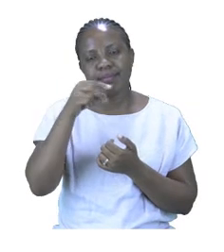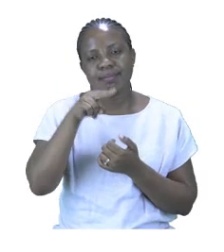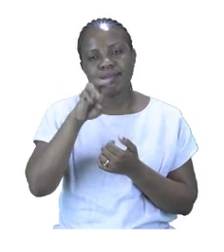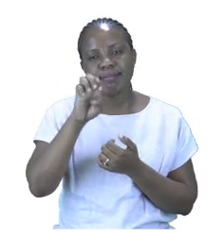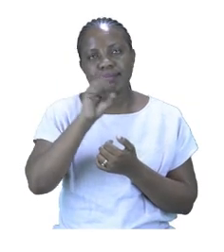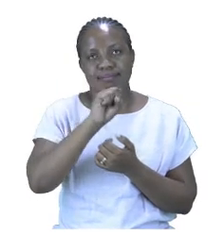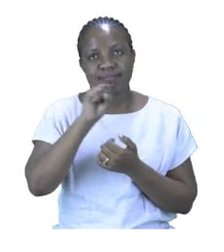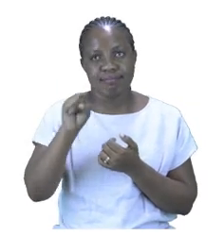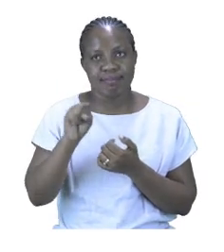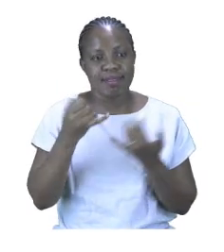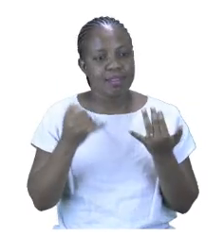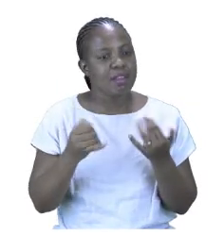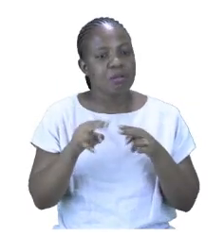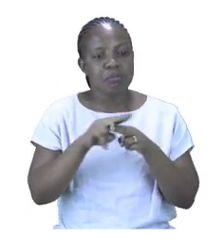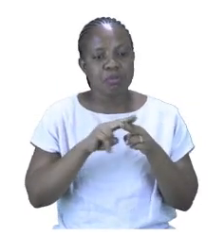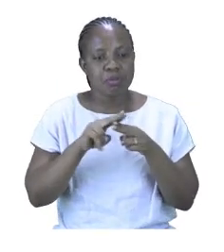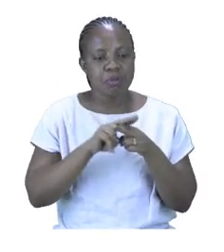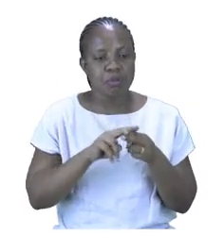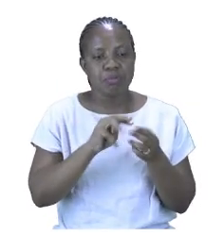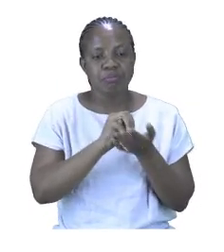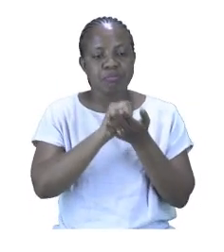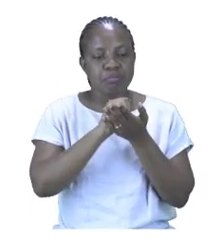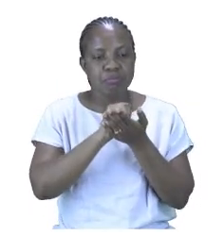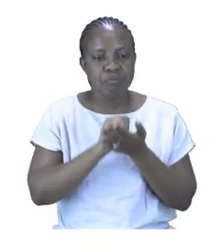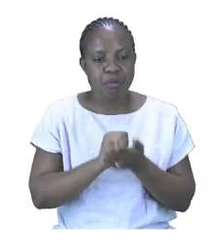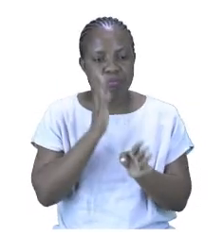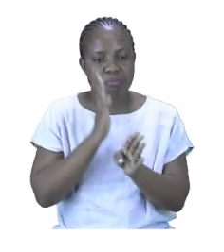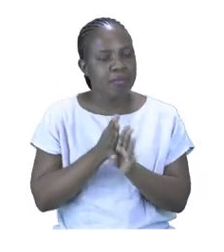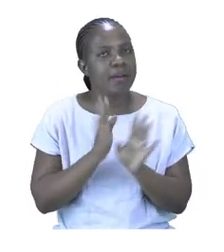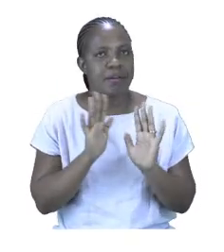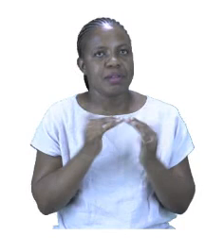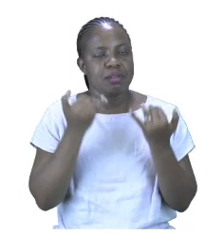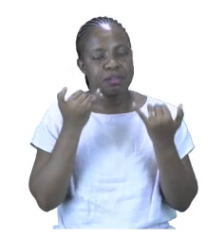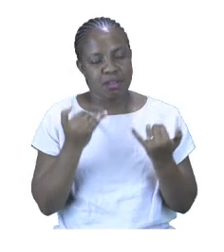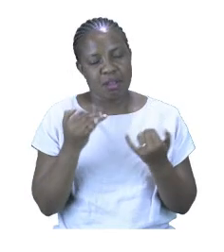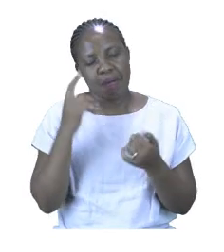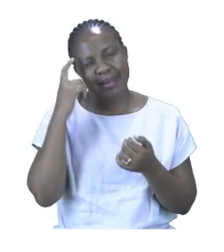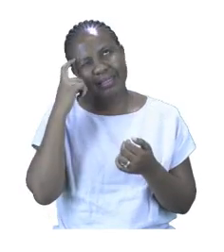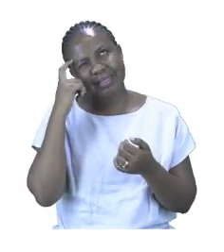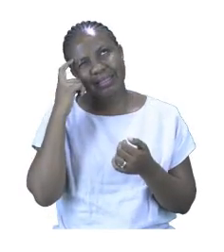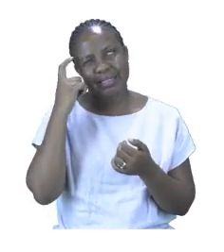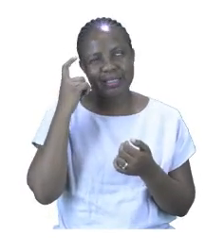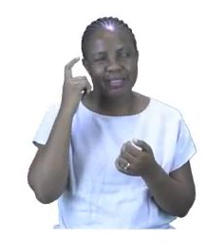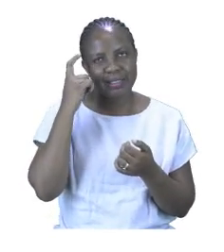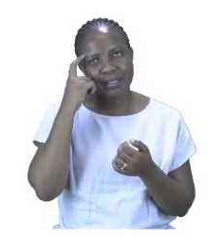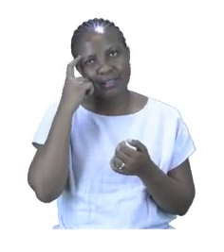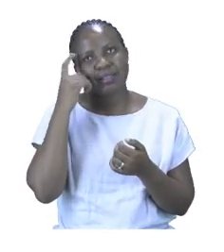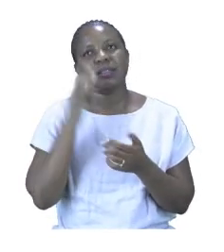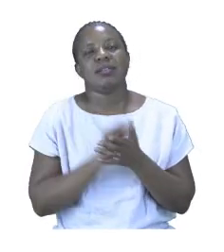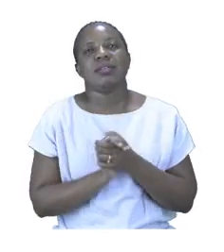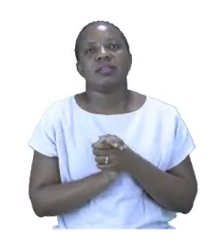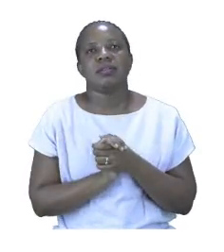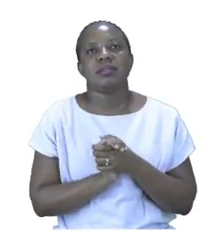Yes, this is the only time that you're allowed to guess. So we are going to guess. And to guess means